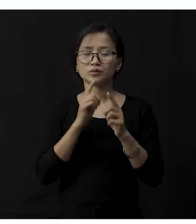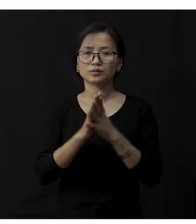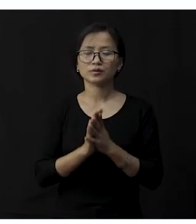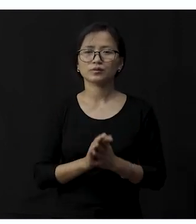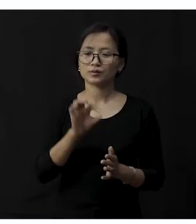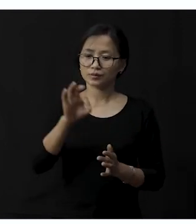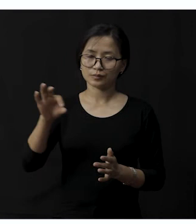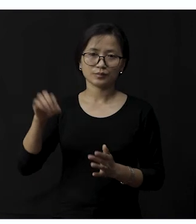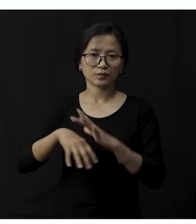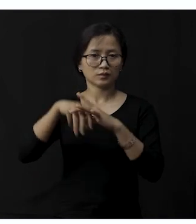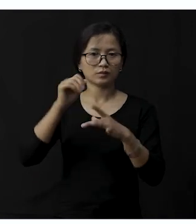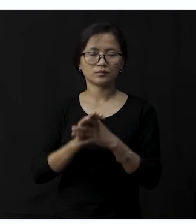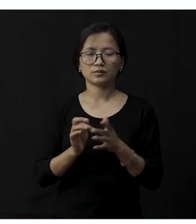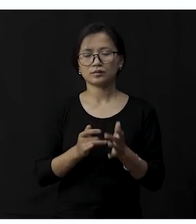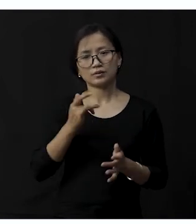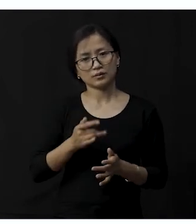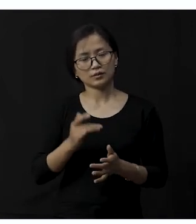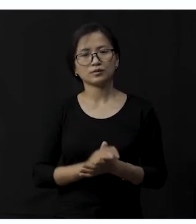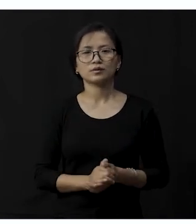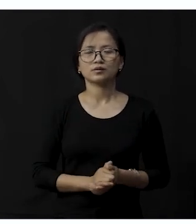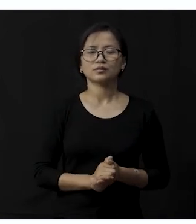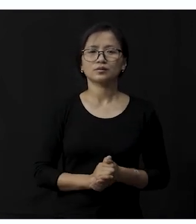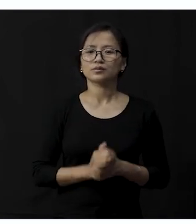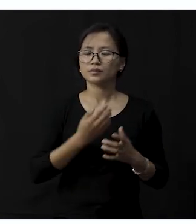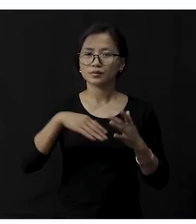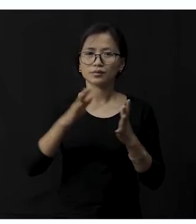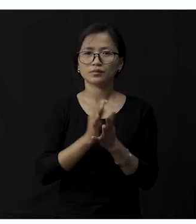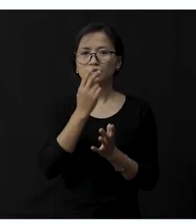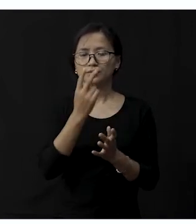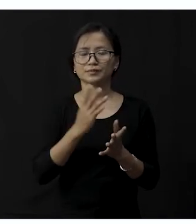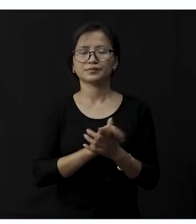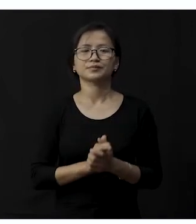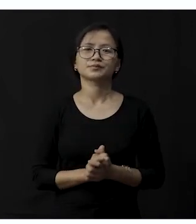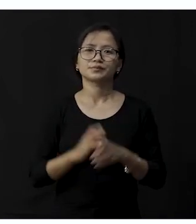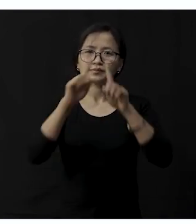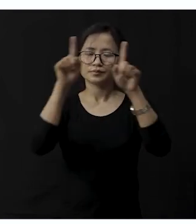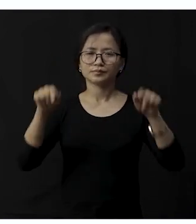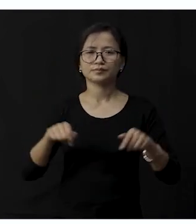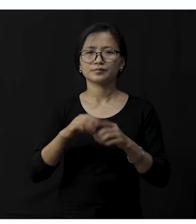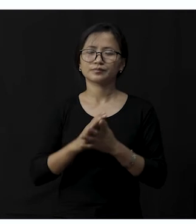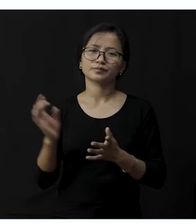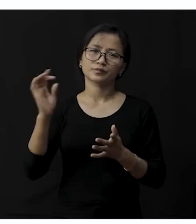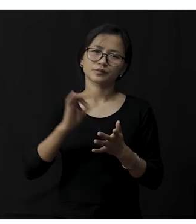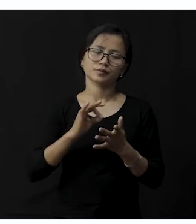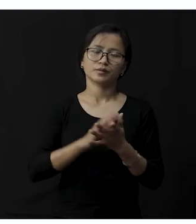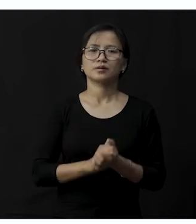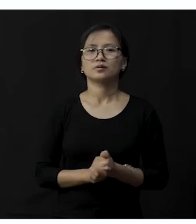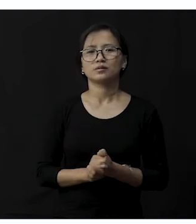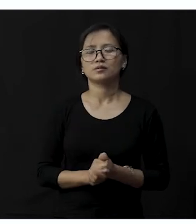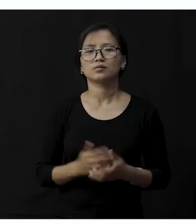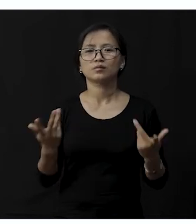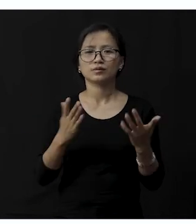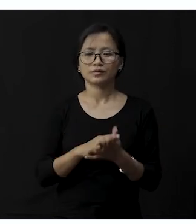out the adjective. So here we go, and this is kind of a revision or a recap for what we have learned